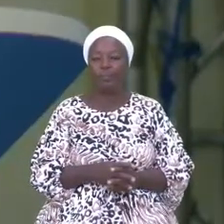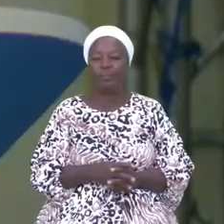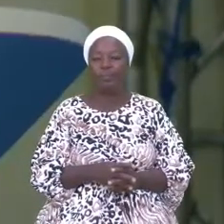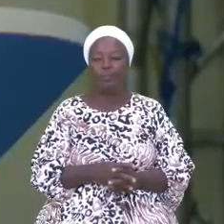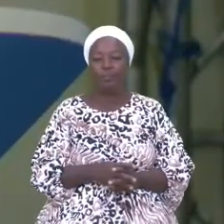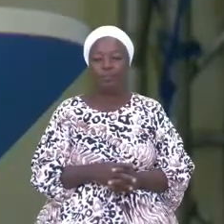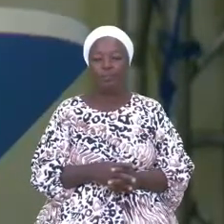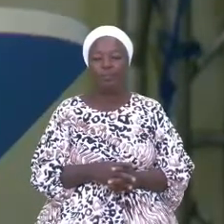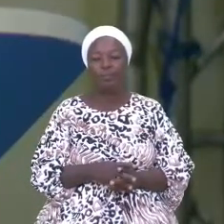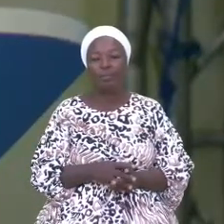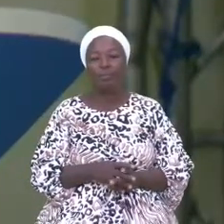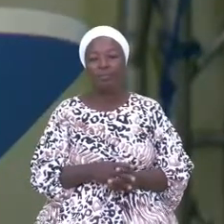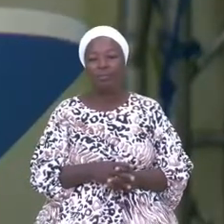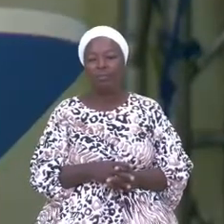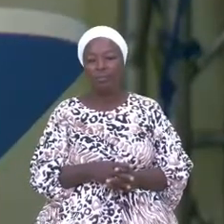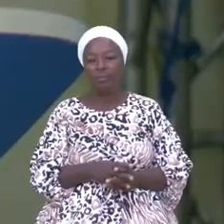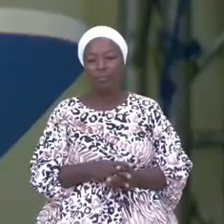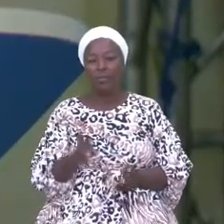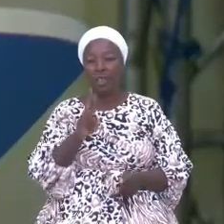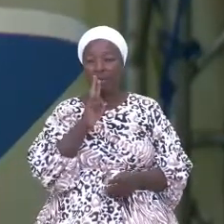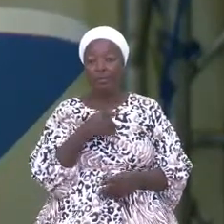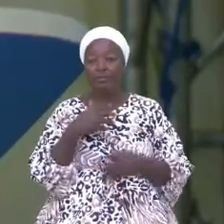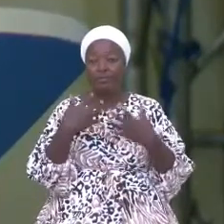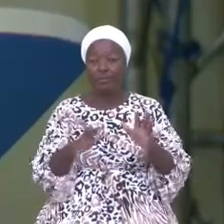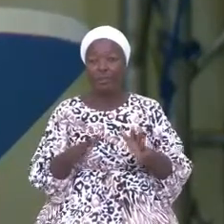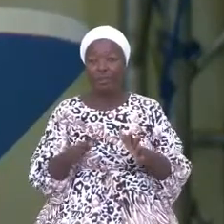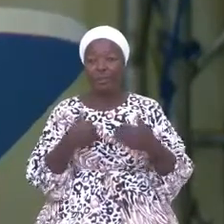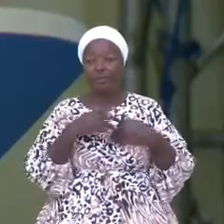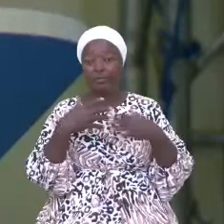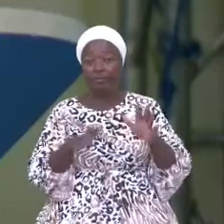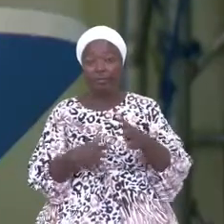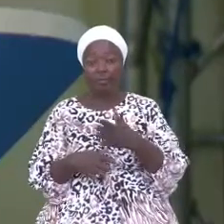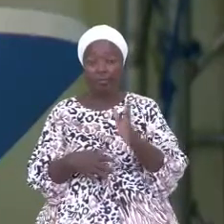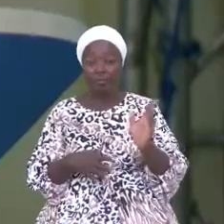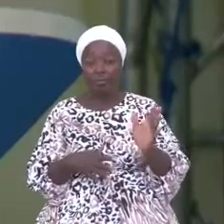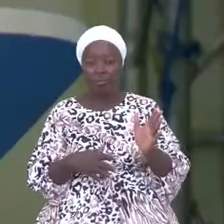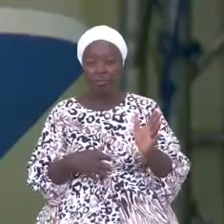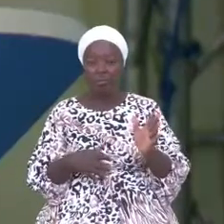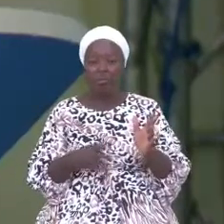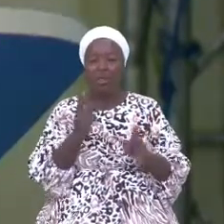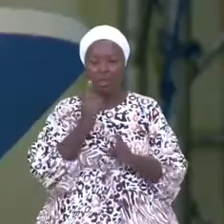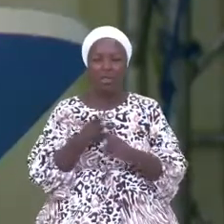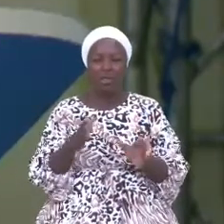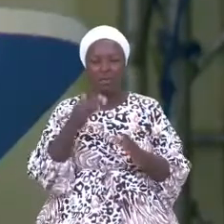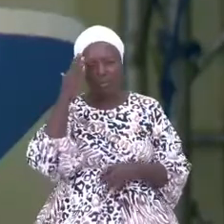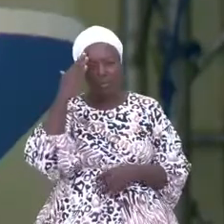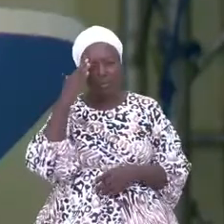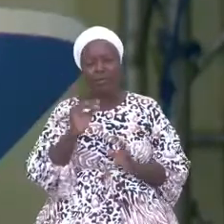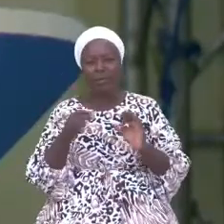side, if you are finished, can you wave the flag for us to see?